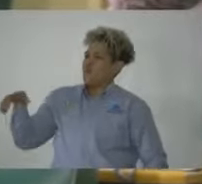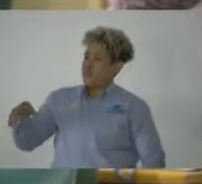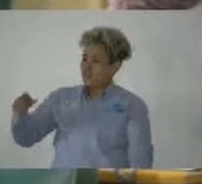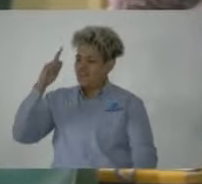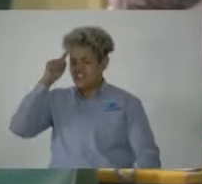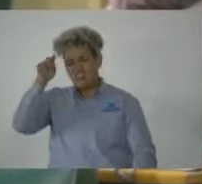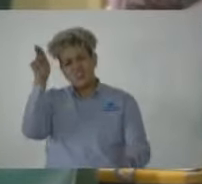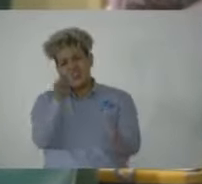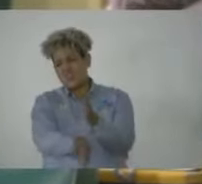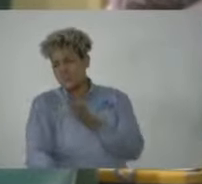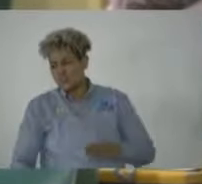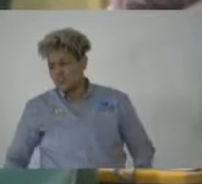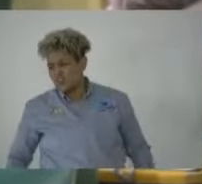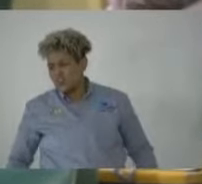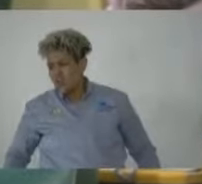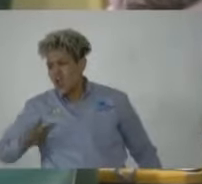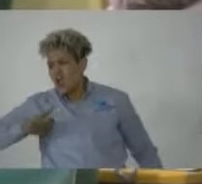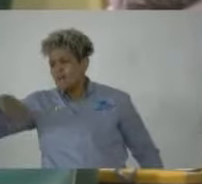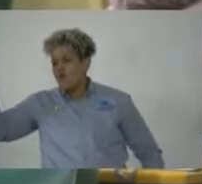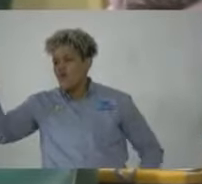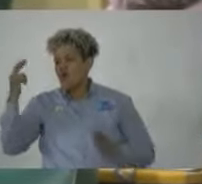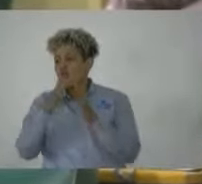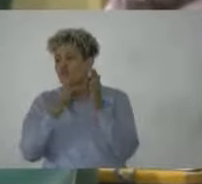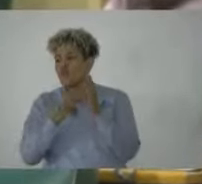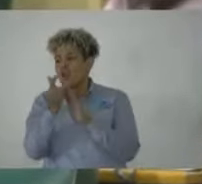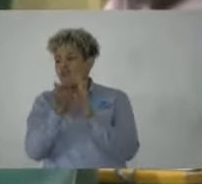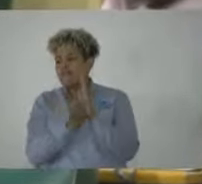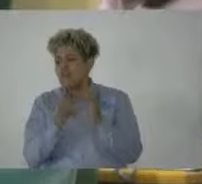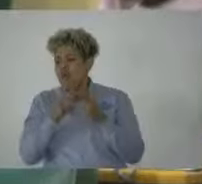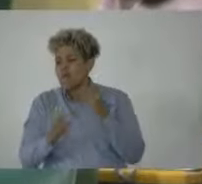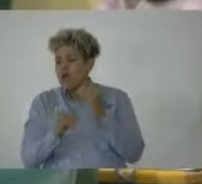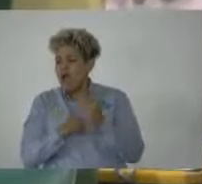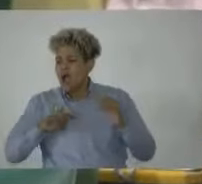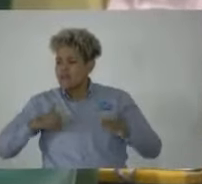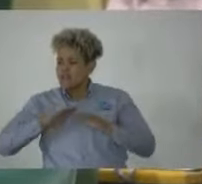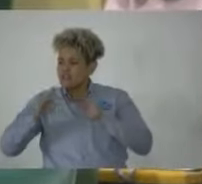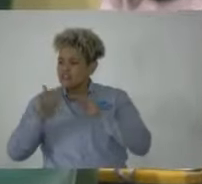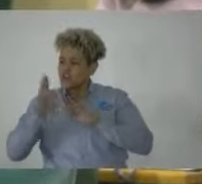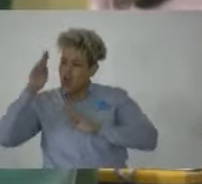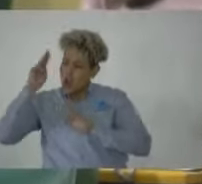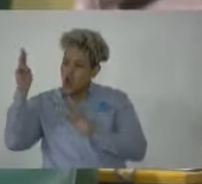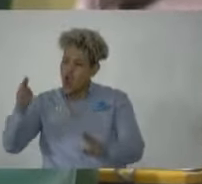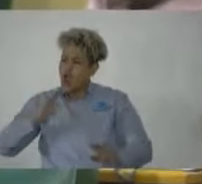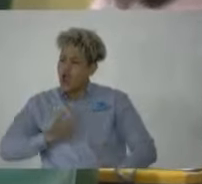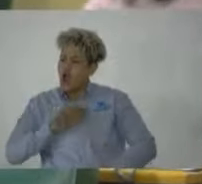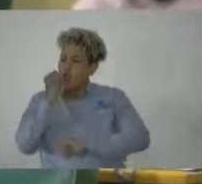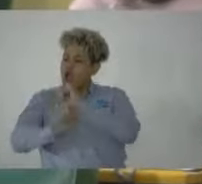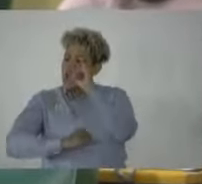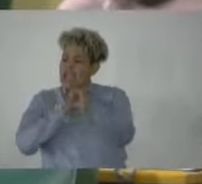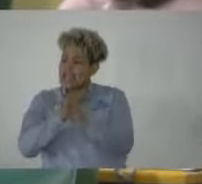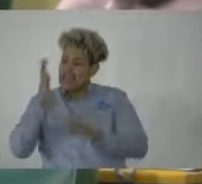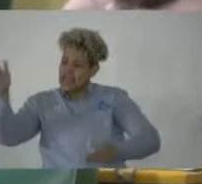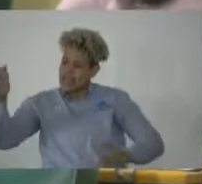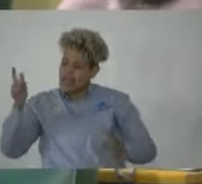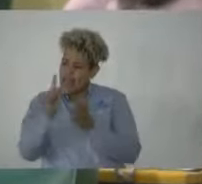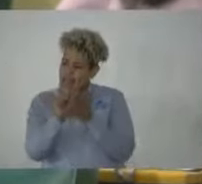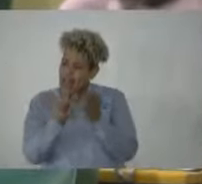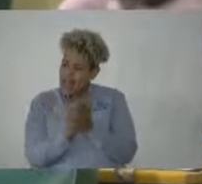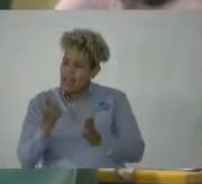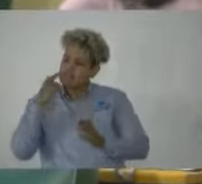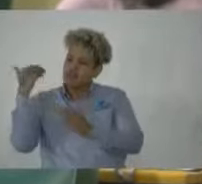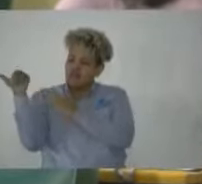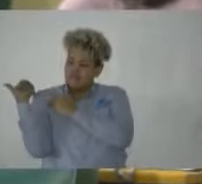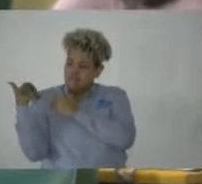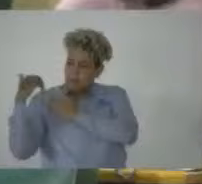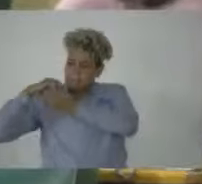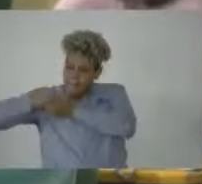order. I am upholding the rule of law and having Jamaica honour our international legal